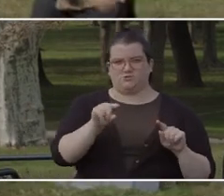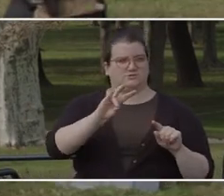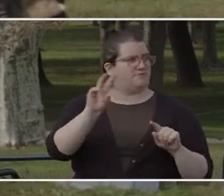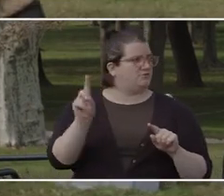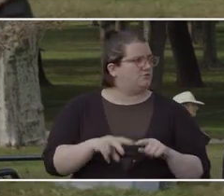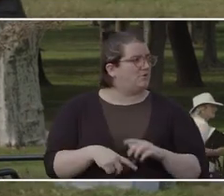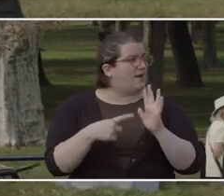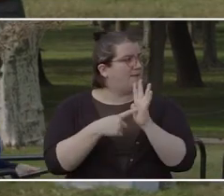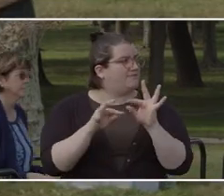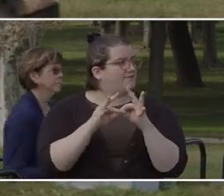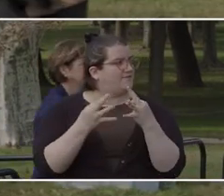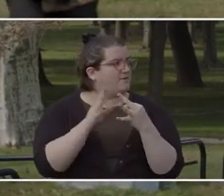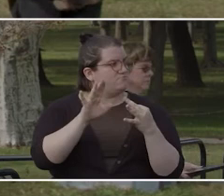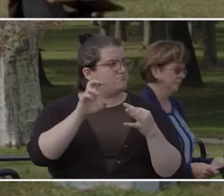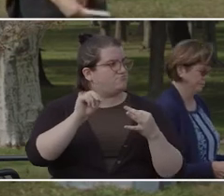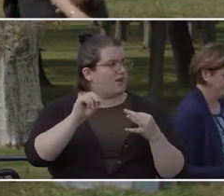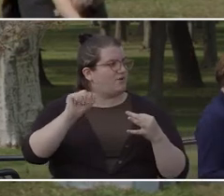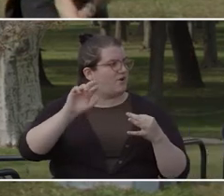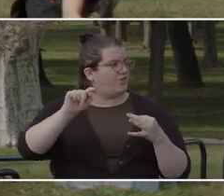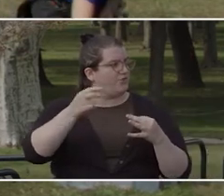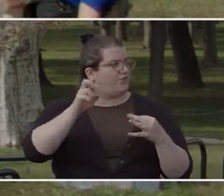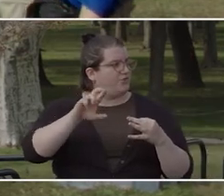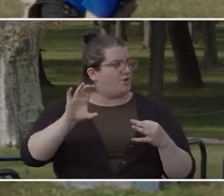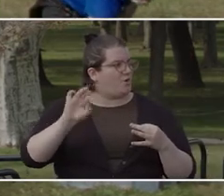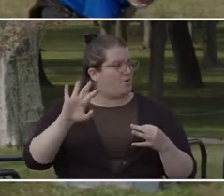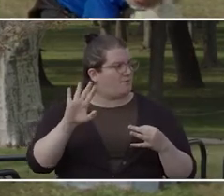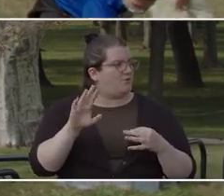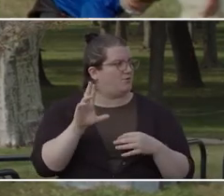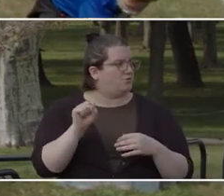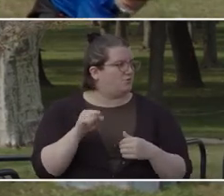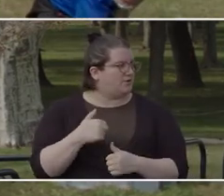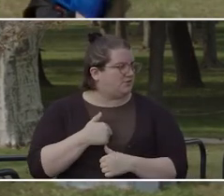1972. On behalf of the family of Brian Arthur Kolb, United States Army.